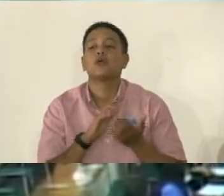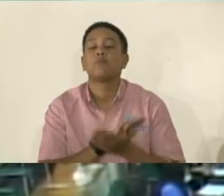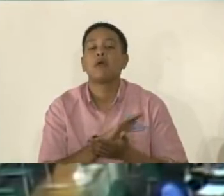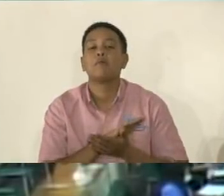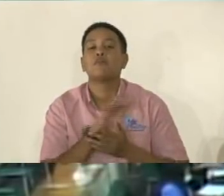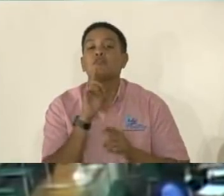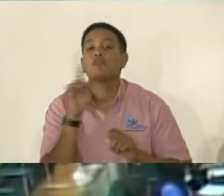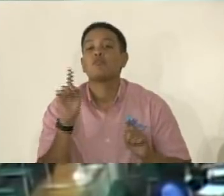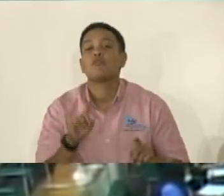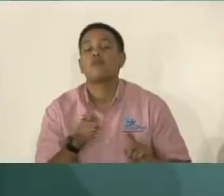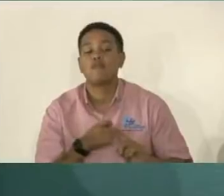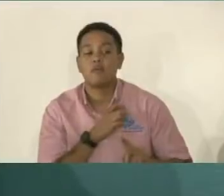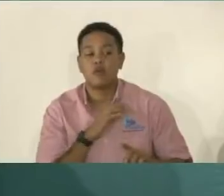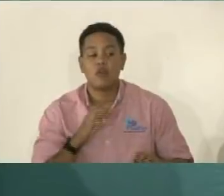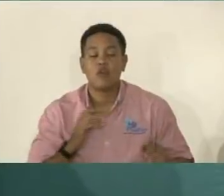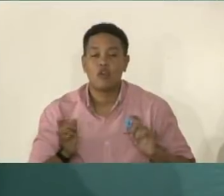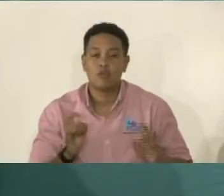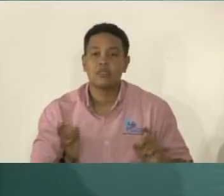Reports from committees.